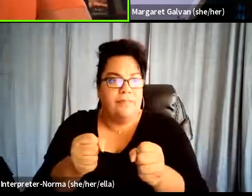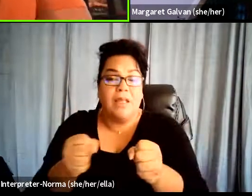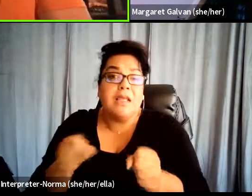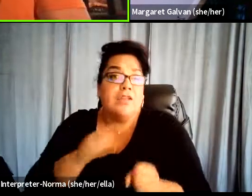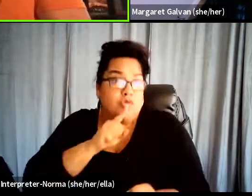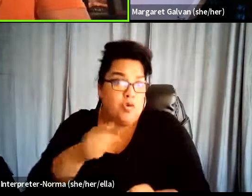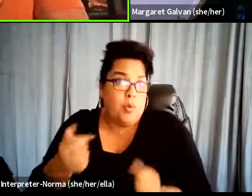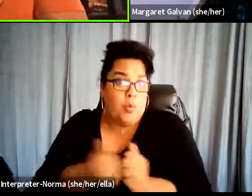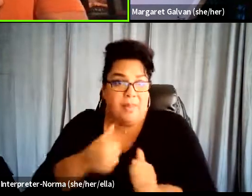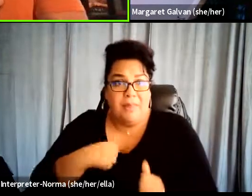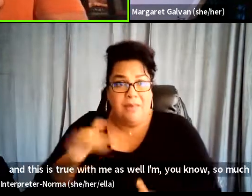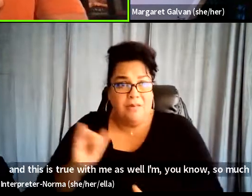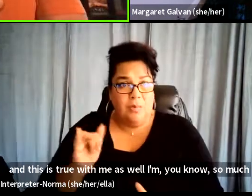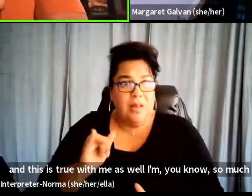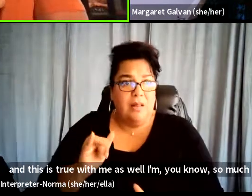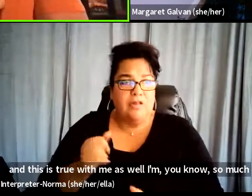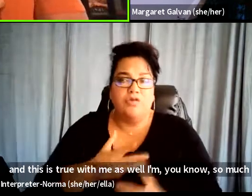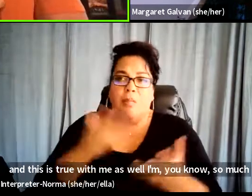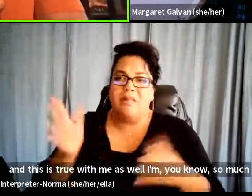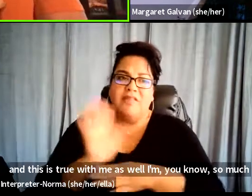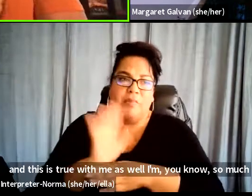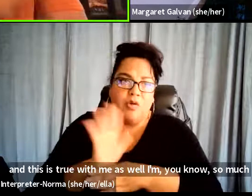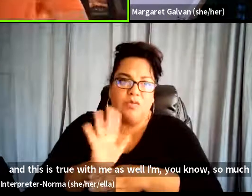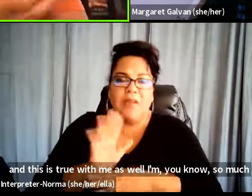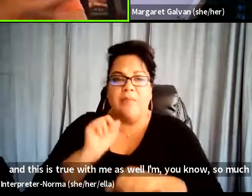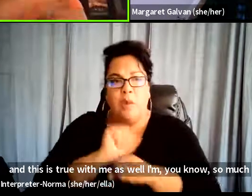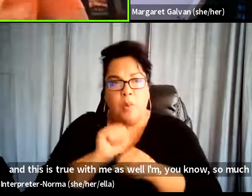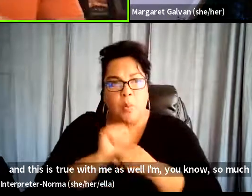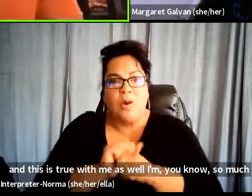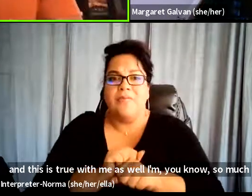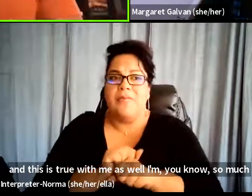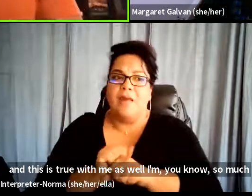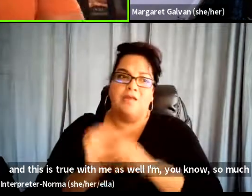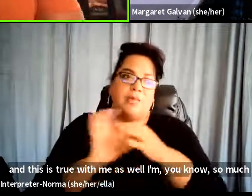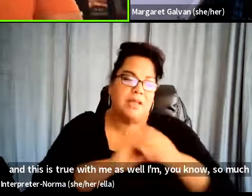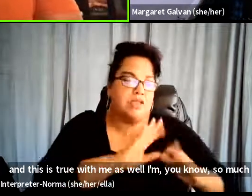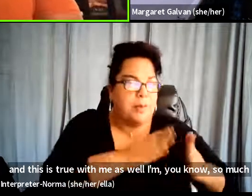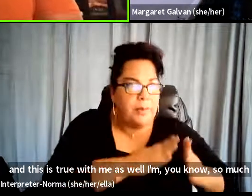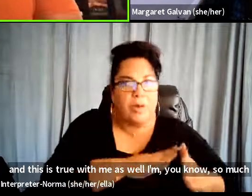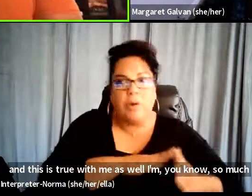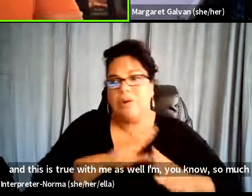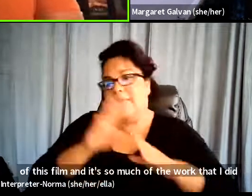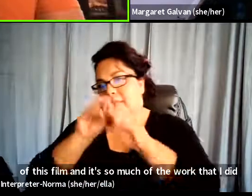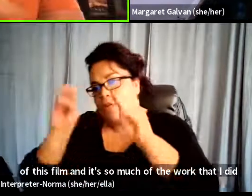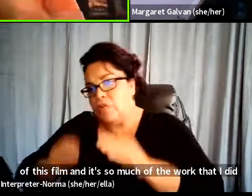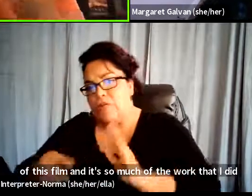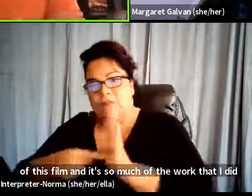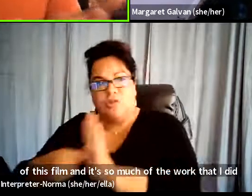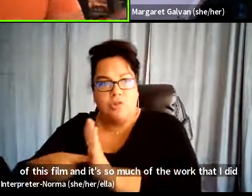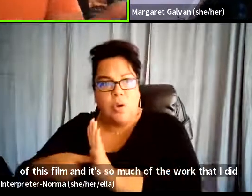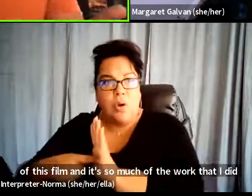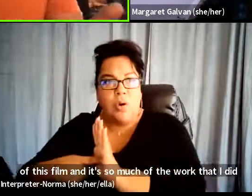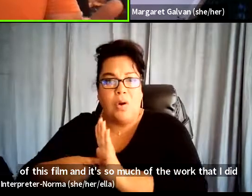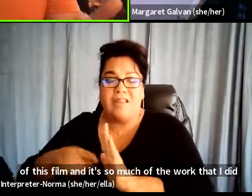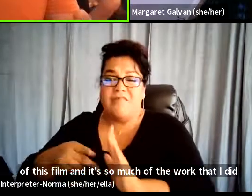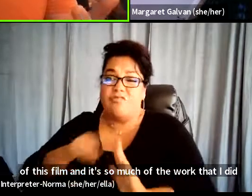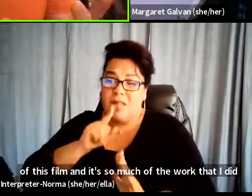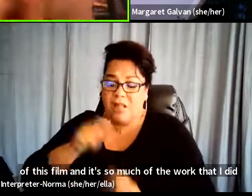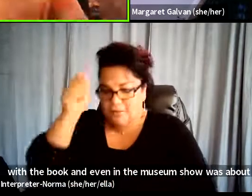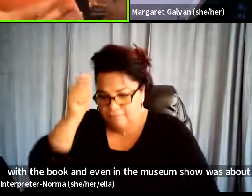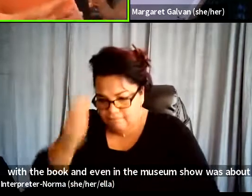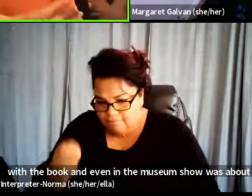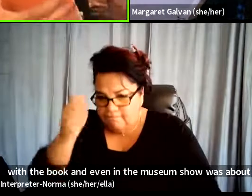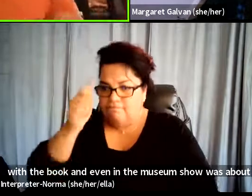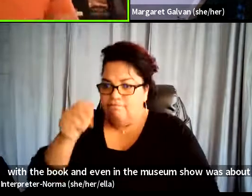I, I'm, you know, uh, so much of this film and so much of the work that I did with the book and even the, and the museum show was about paying homage to the people who,